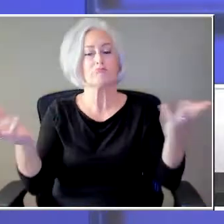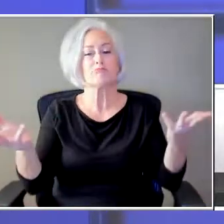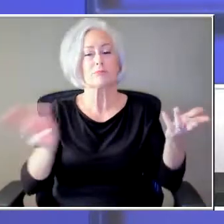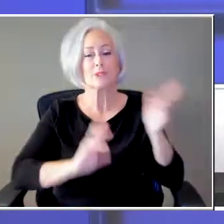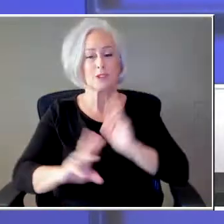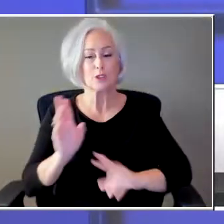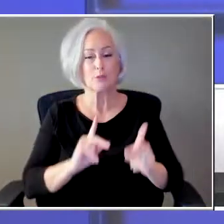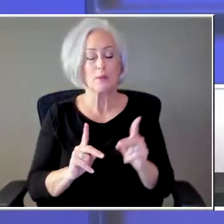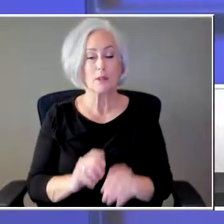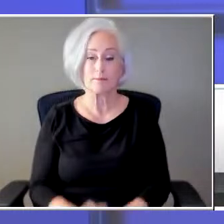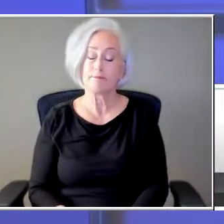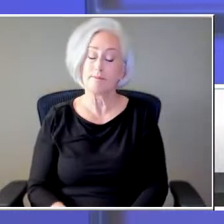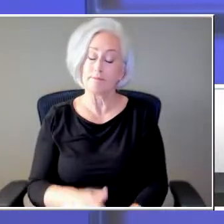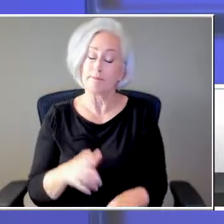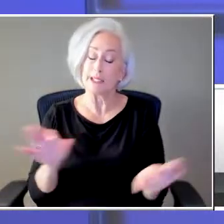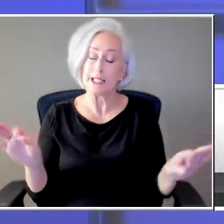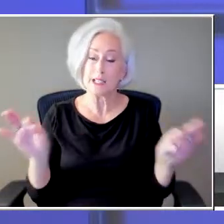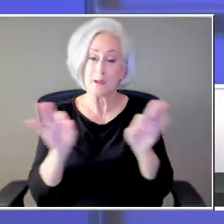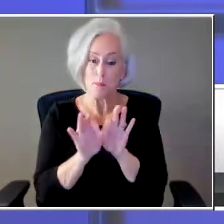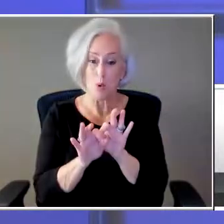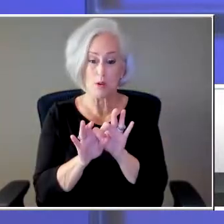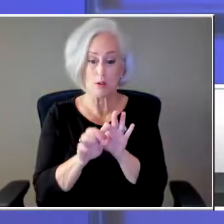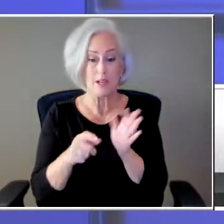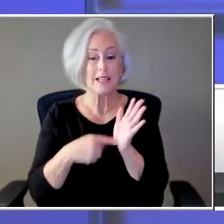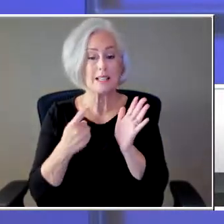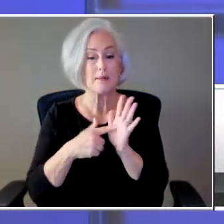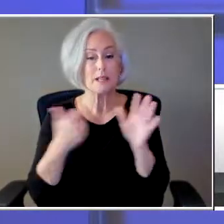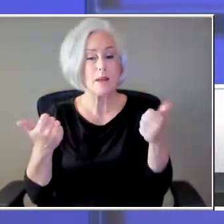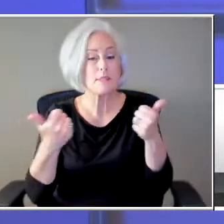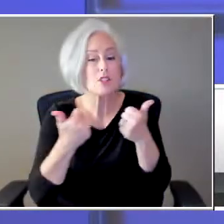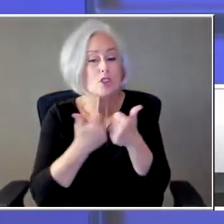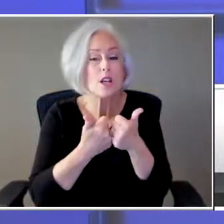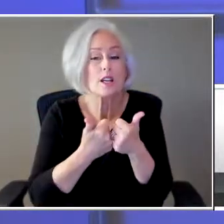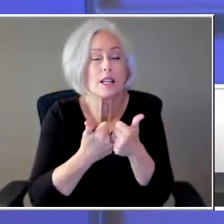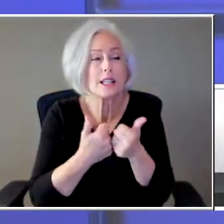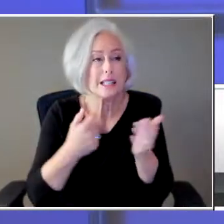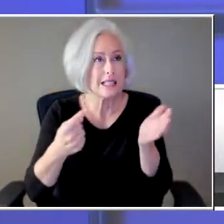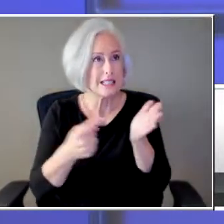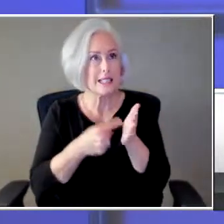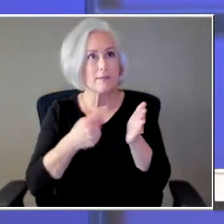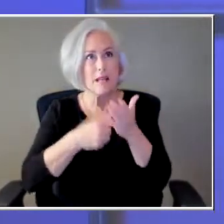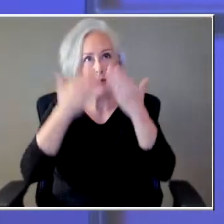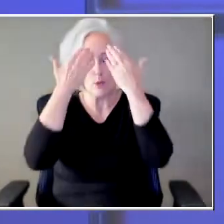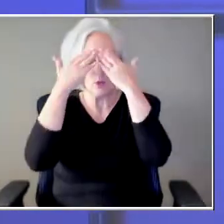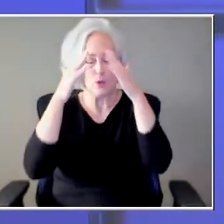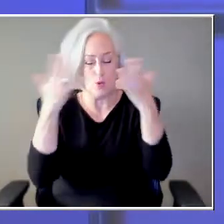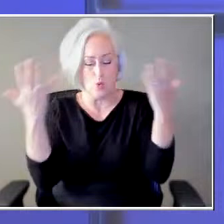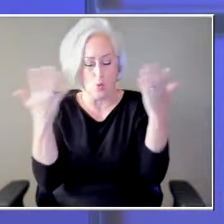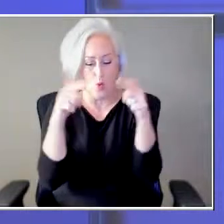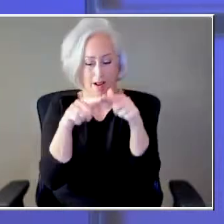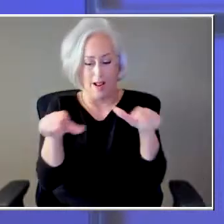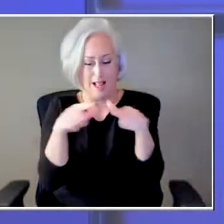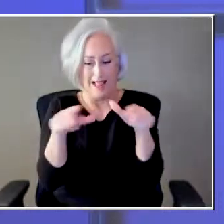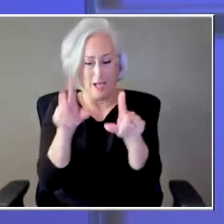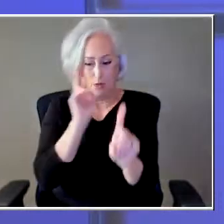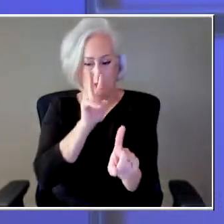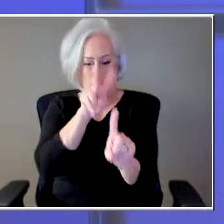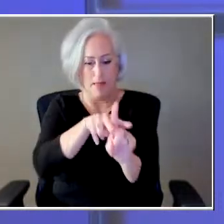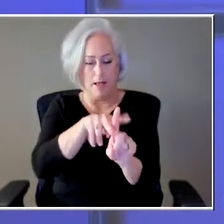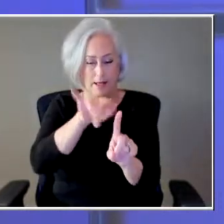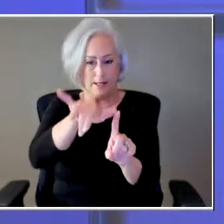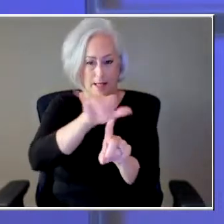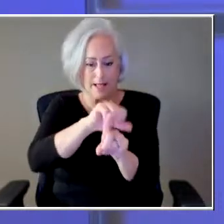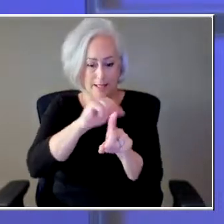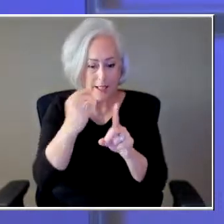think sometimes we don't have the language. Maybe you don't even know how you feel until you start writing, or maybe are doing some kind of art